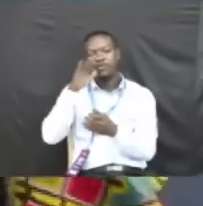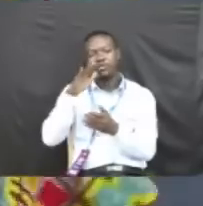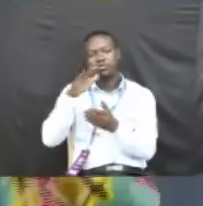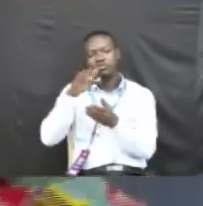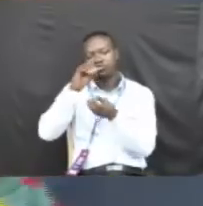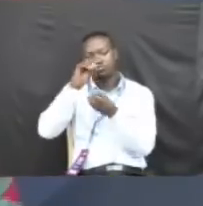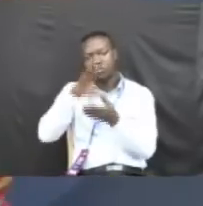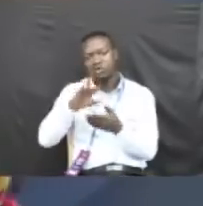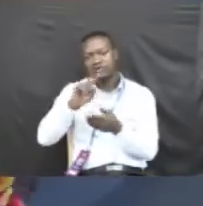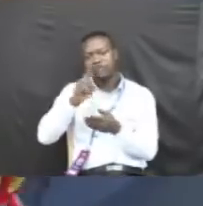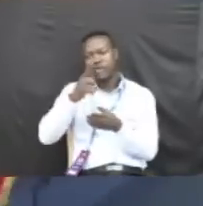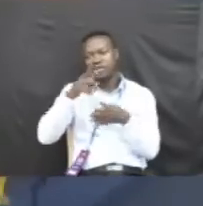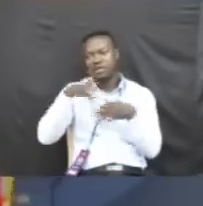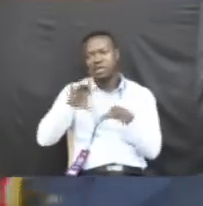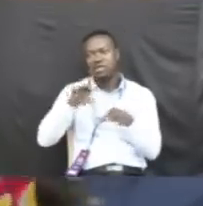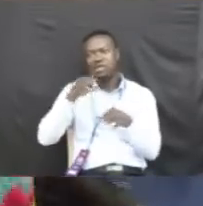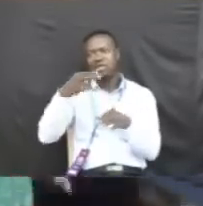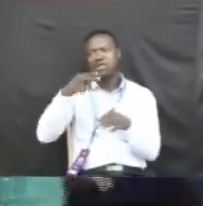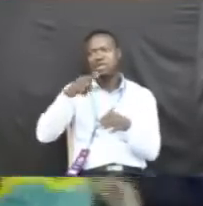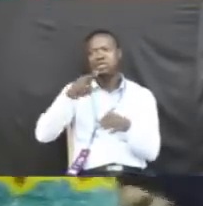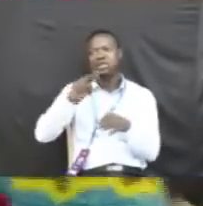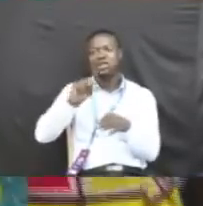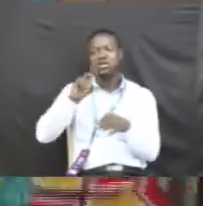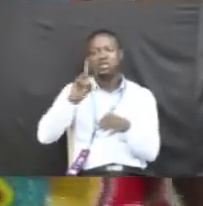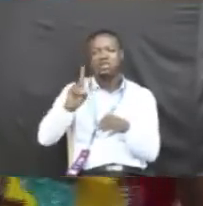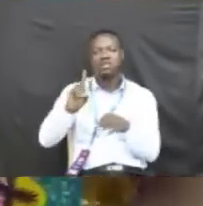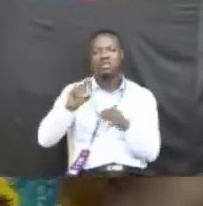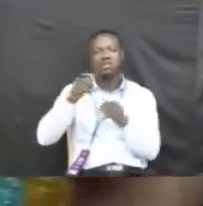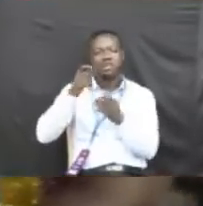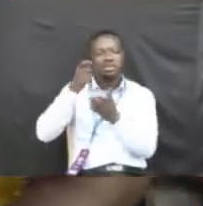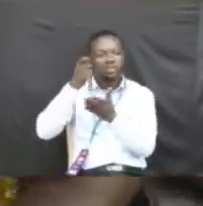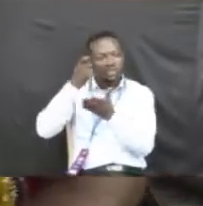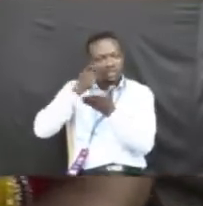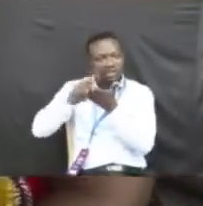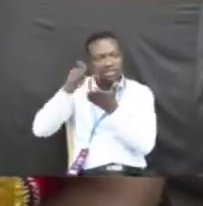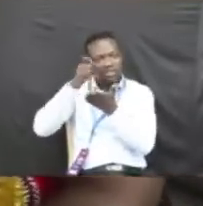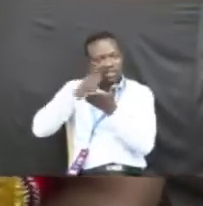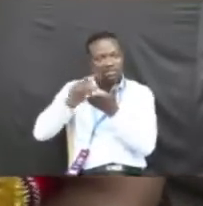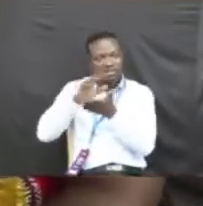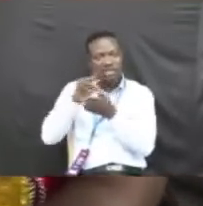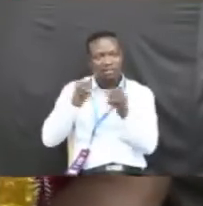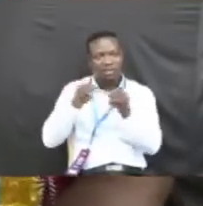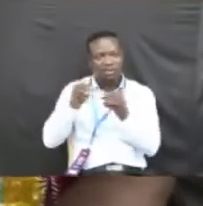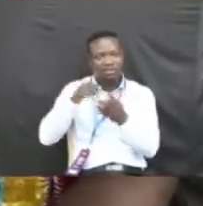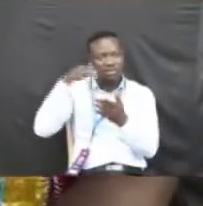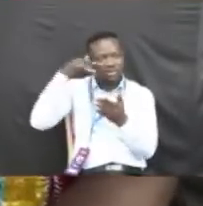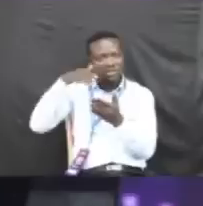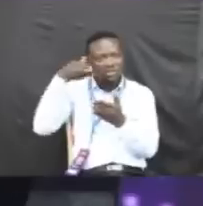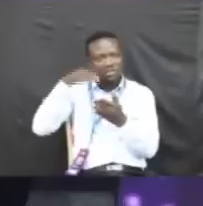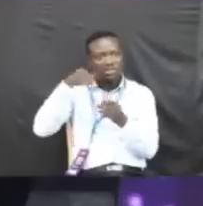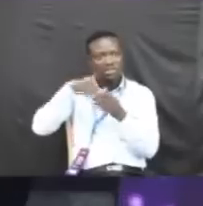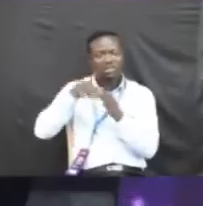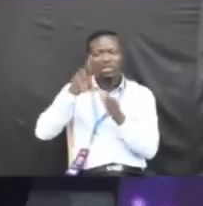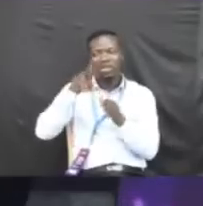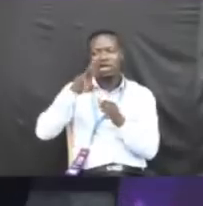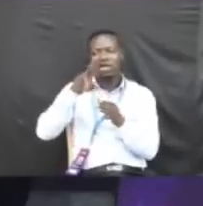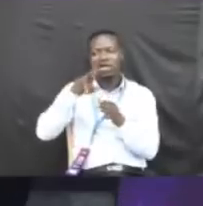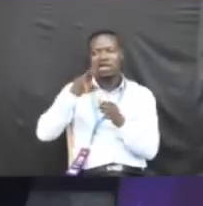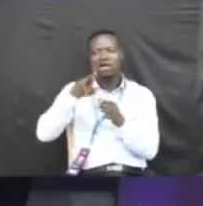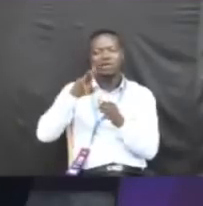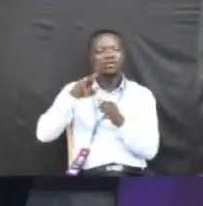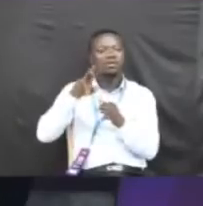with first classes H&D secretari secretarship and management studies at Ara Technical